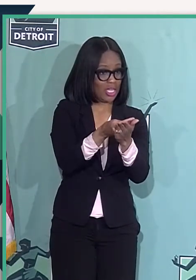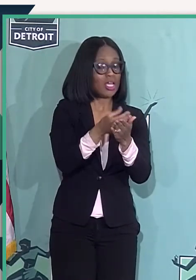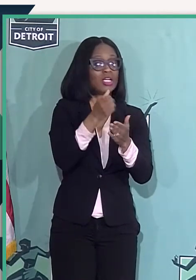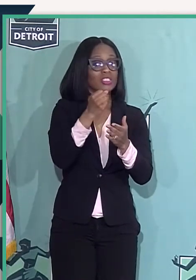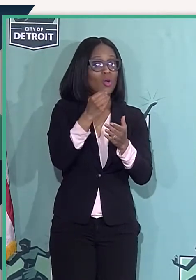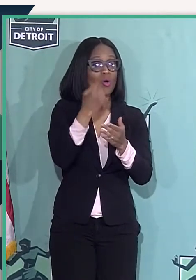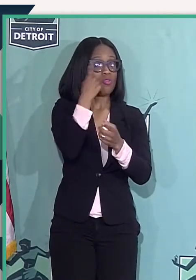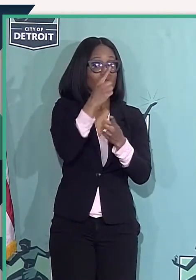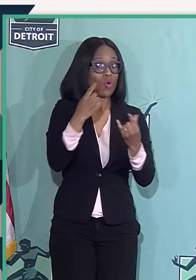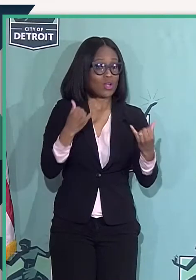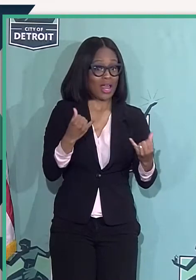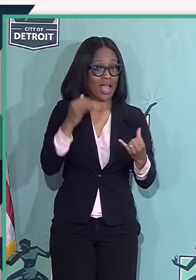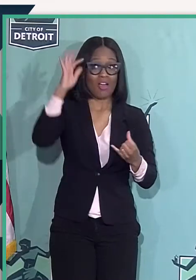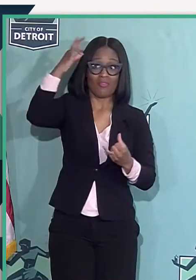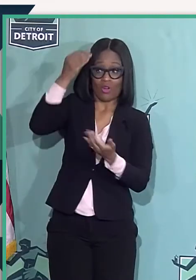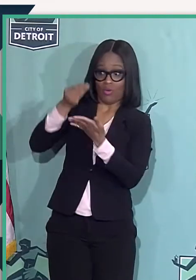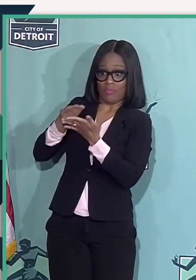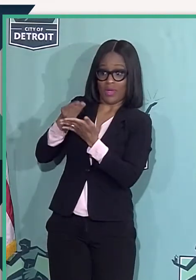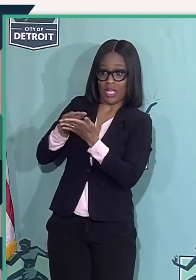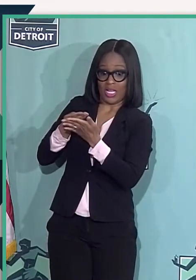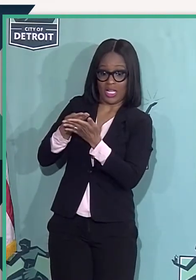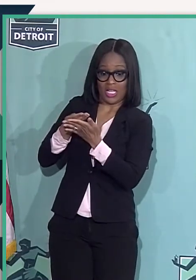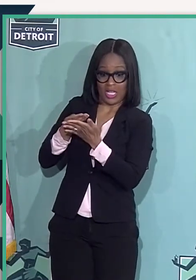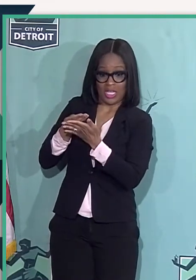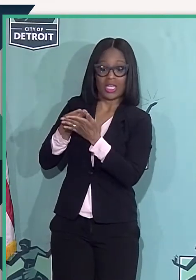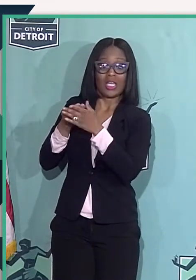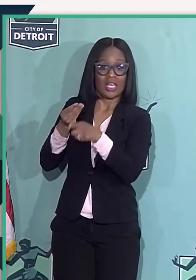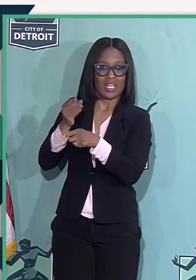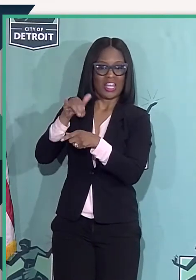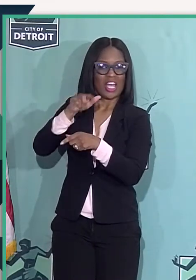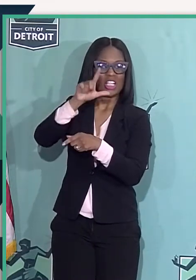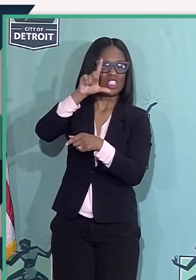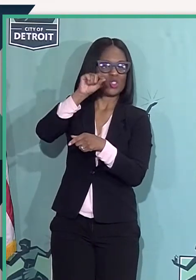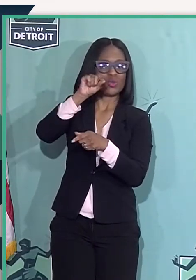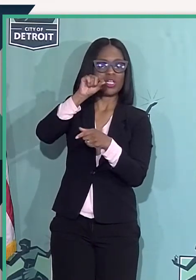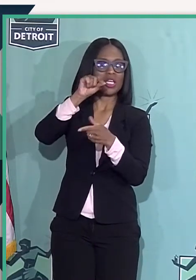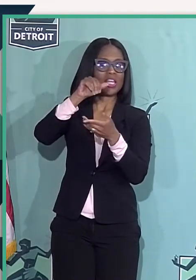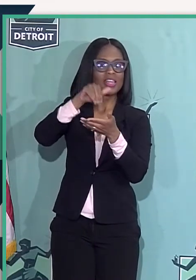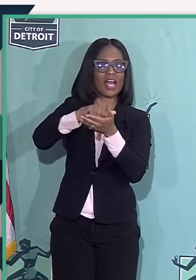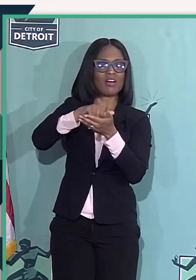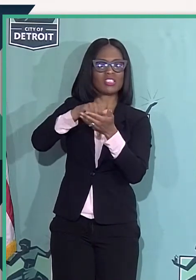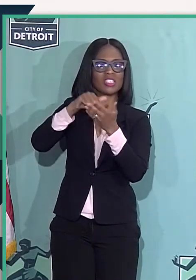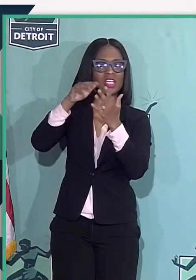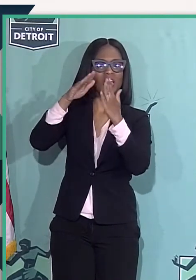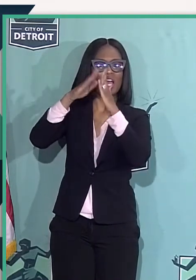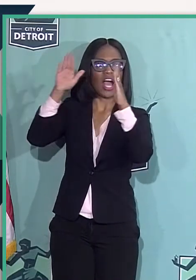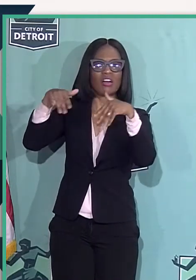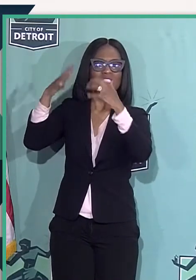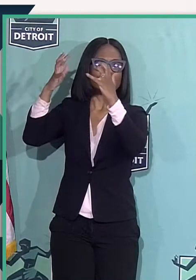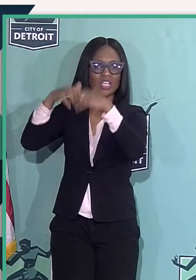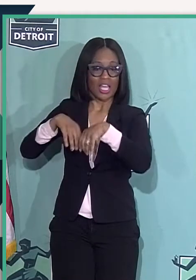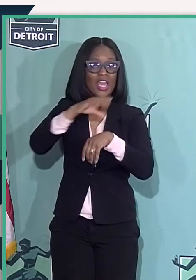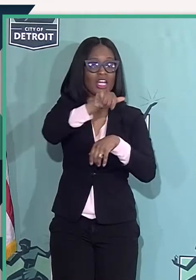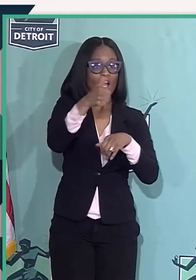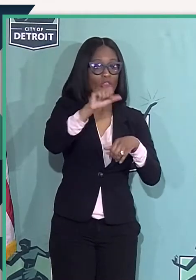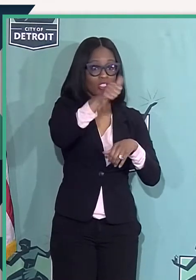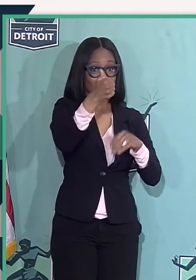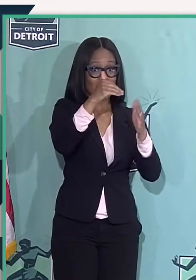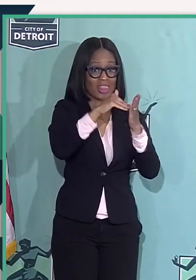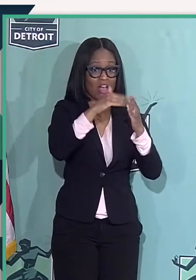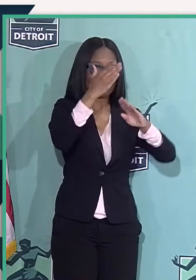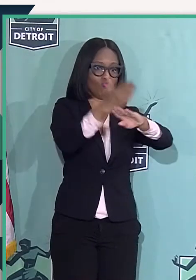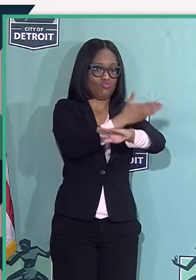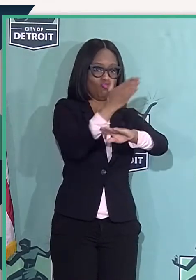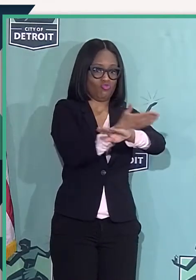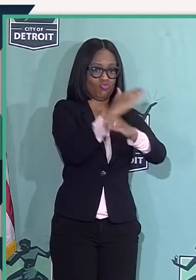point, the federal money has been spent. We've got 20-some thousand houses down and another 10,000 renovated. But